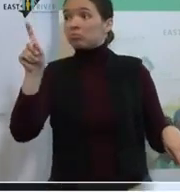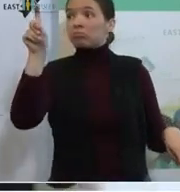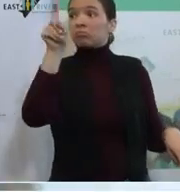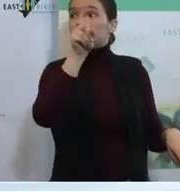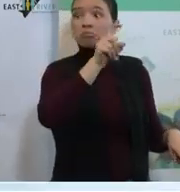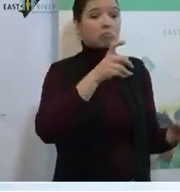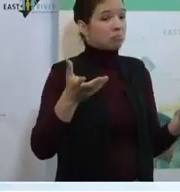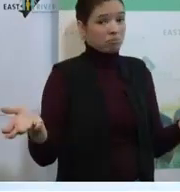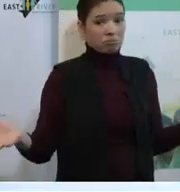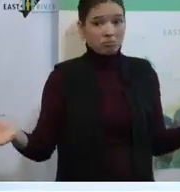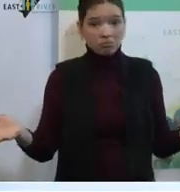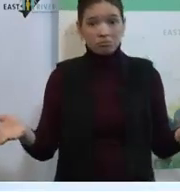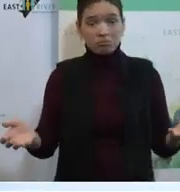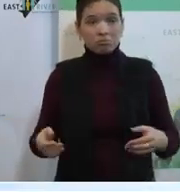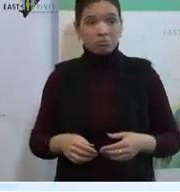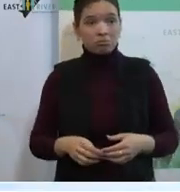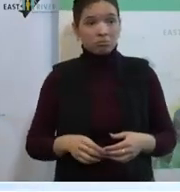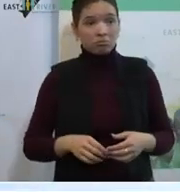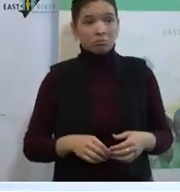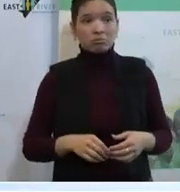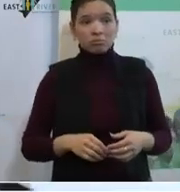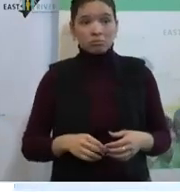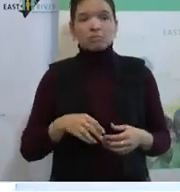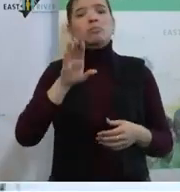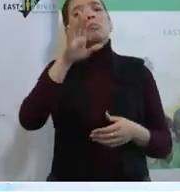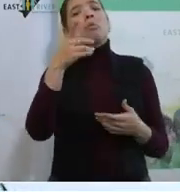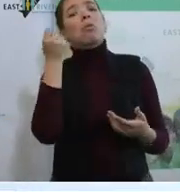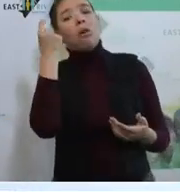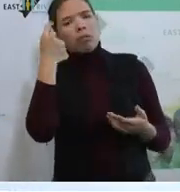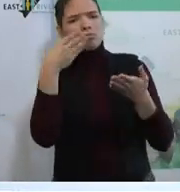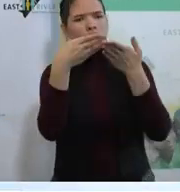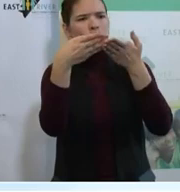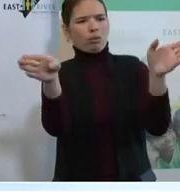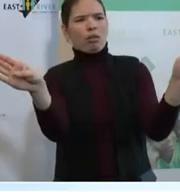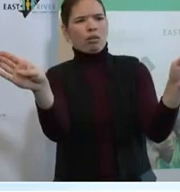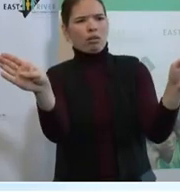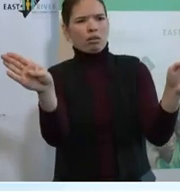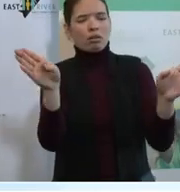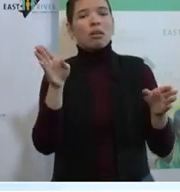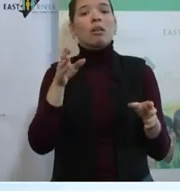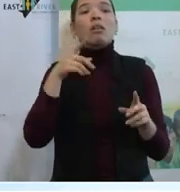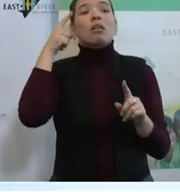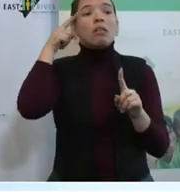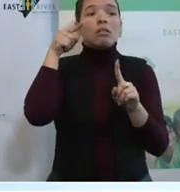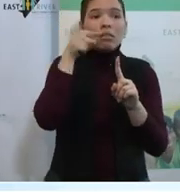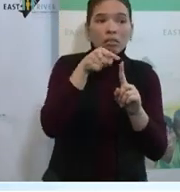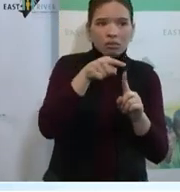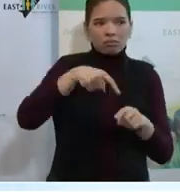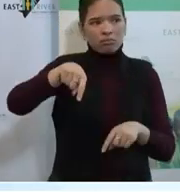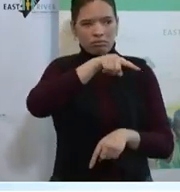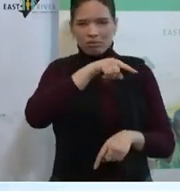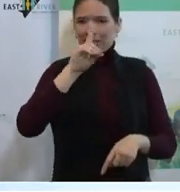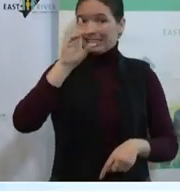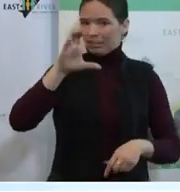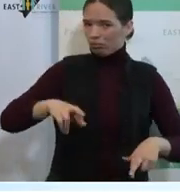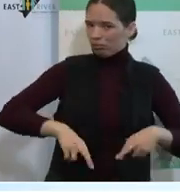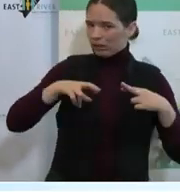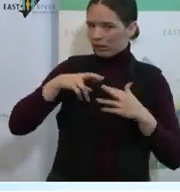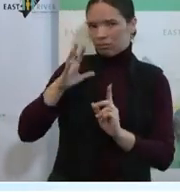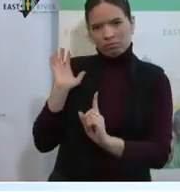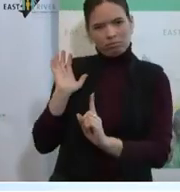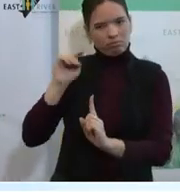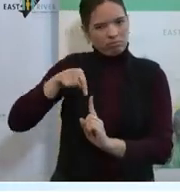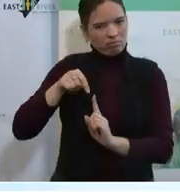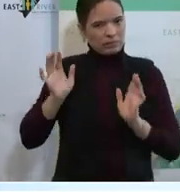So generally it's serving DC residents with income